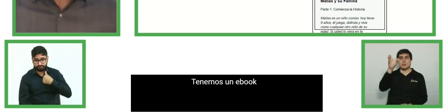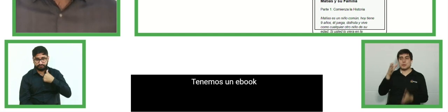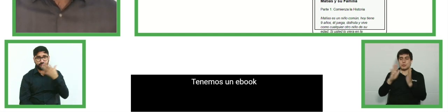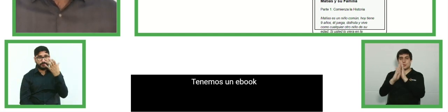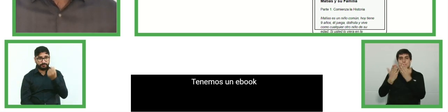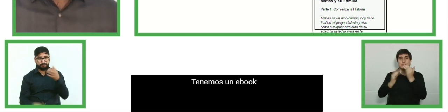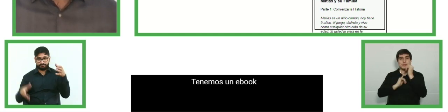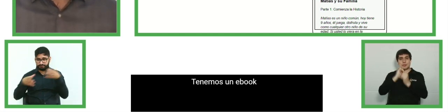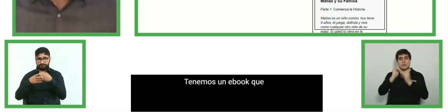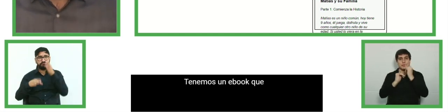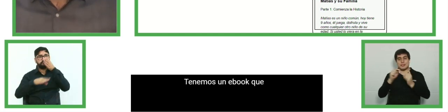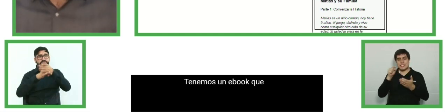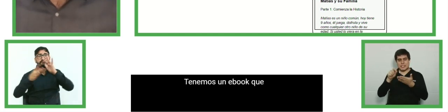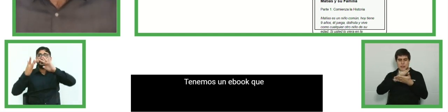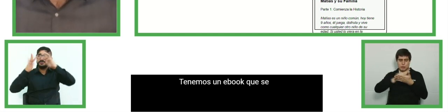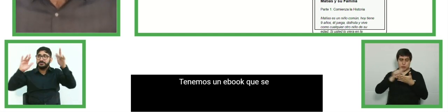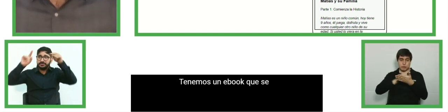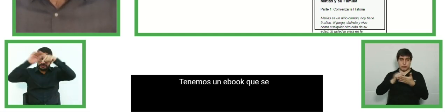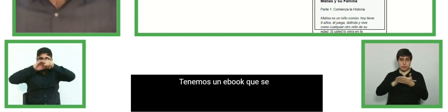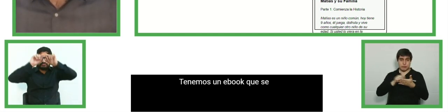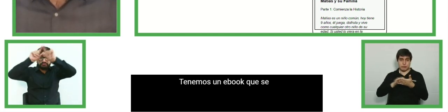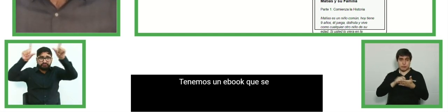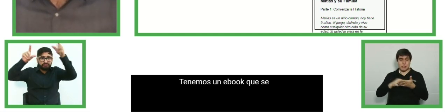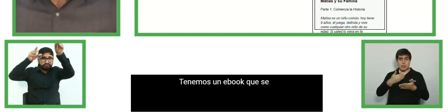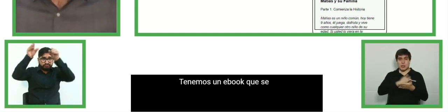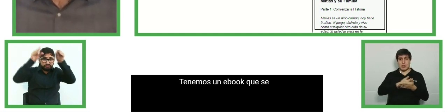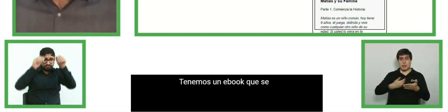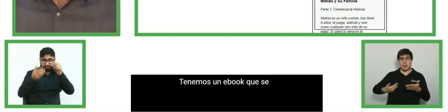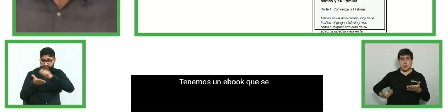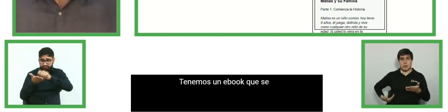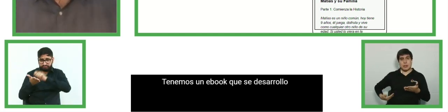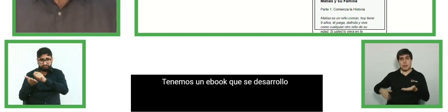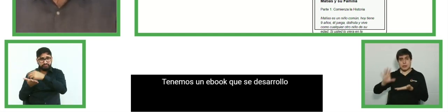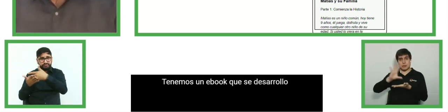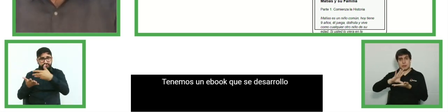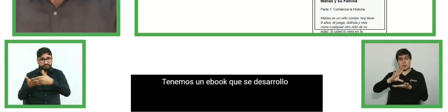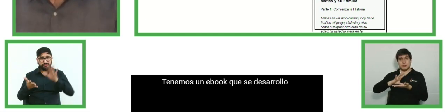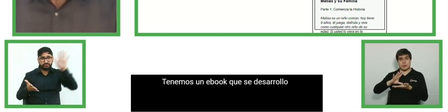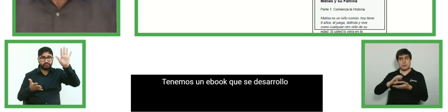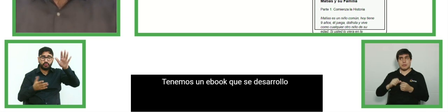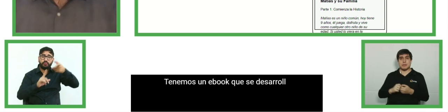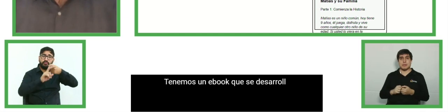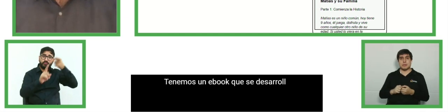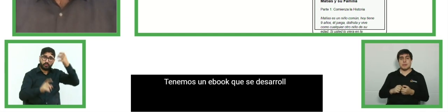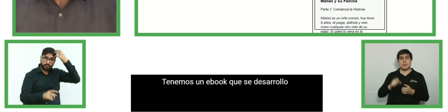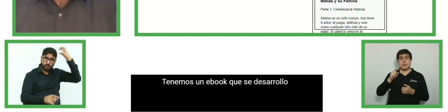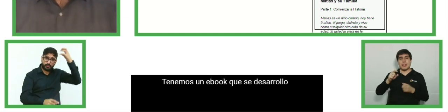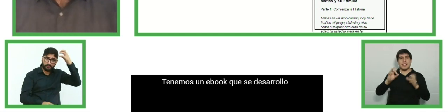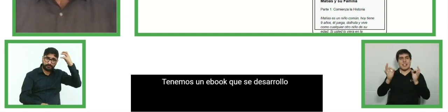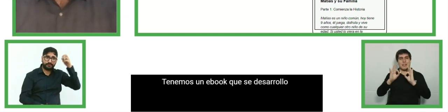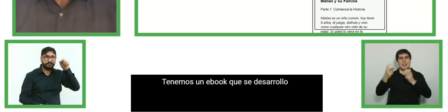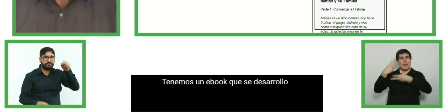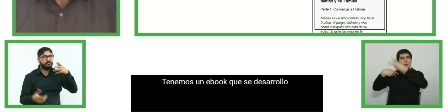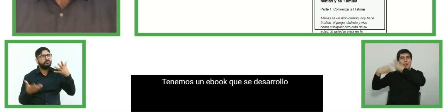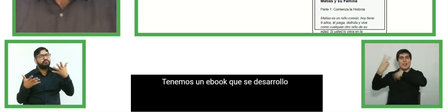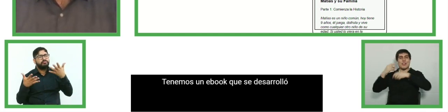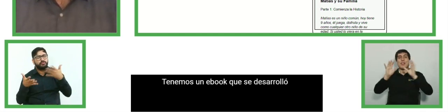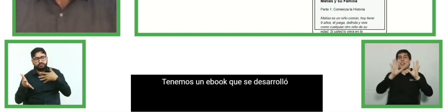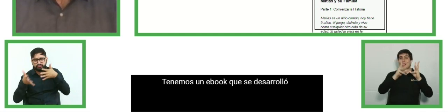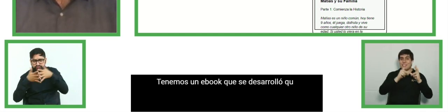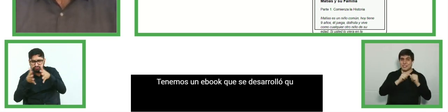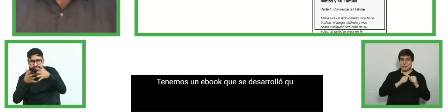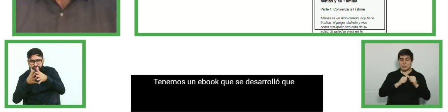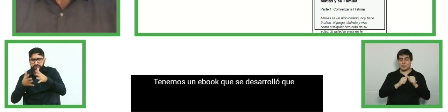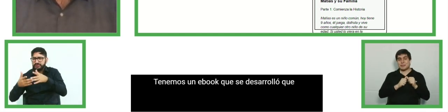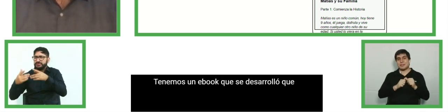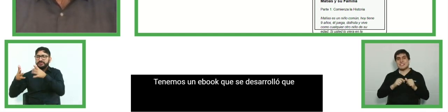the story of a fictional family, but one that is probably much like the families that will use this app, where you have